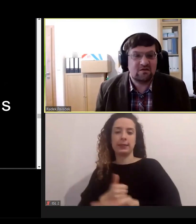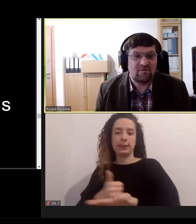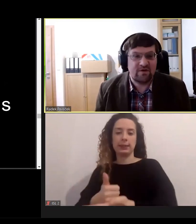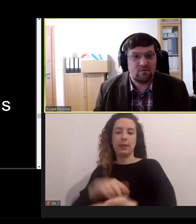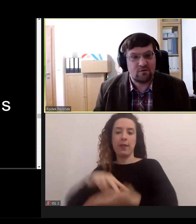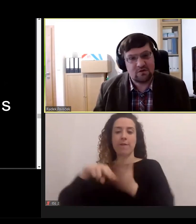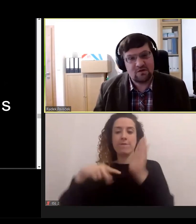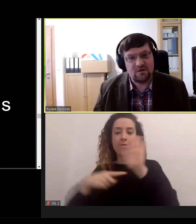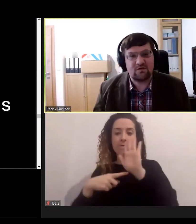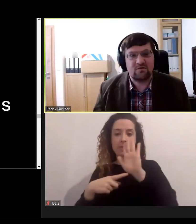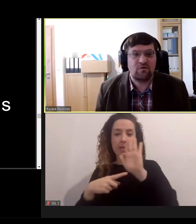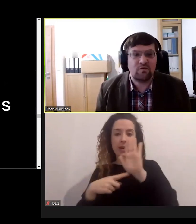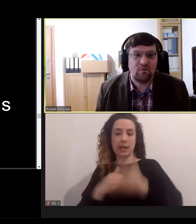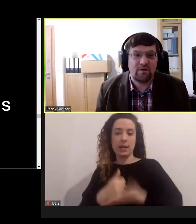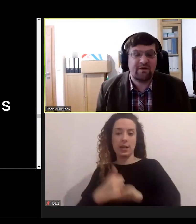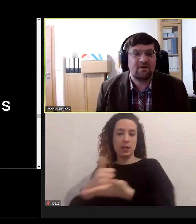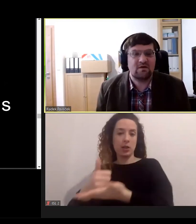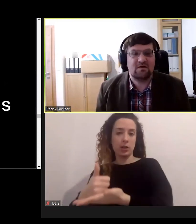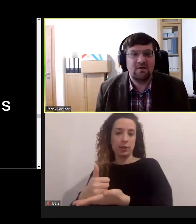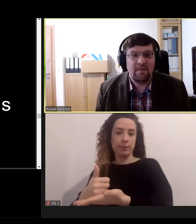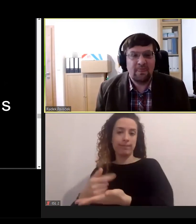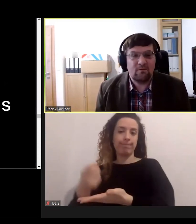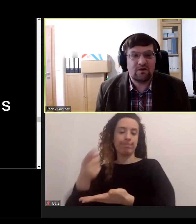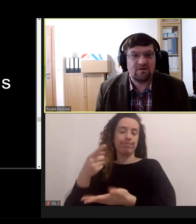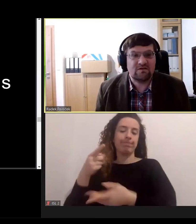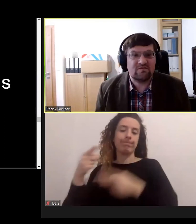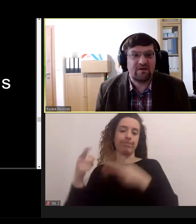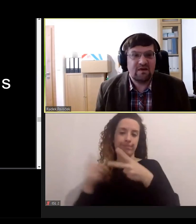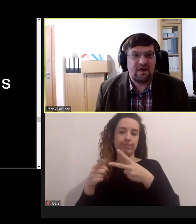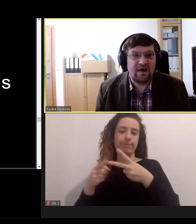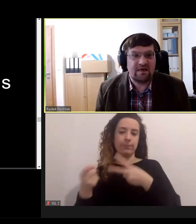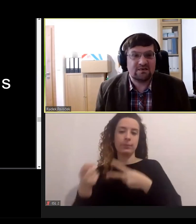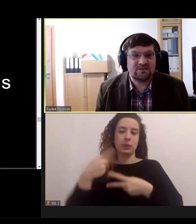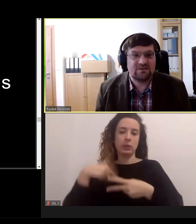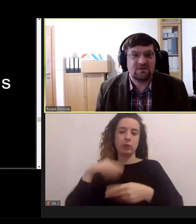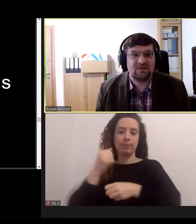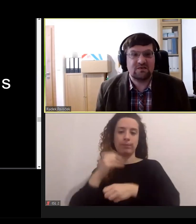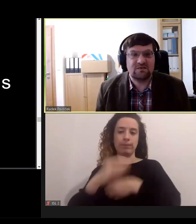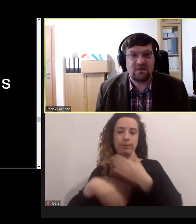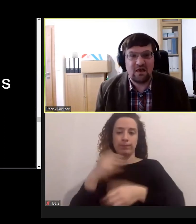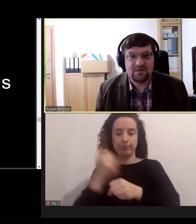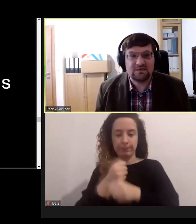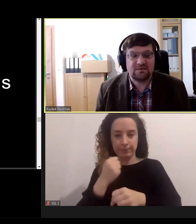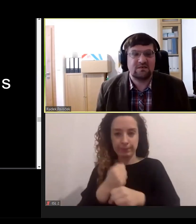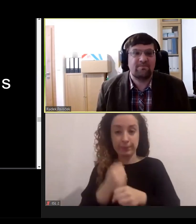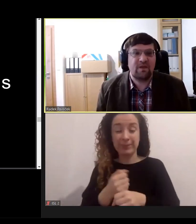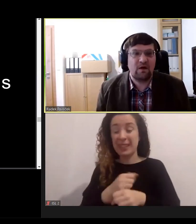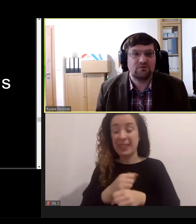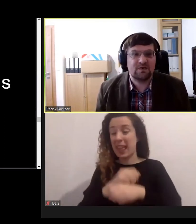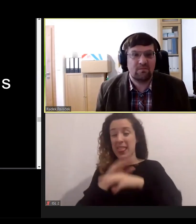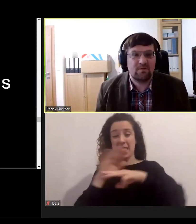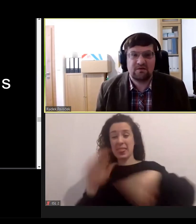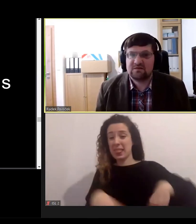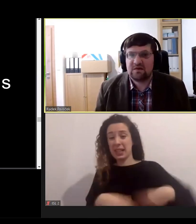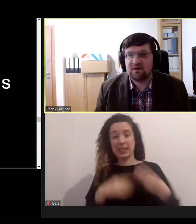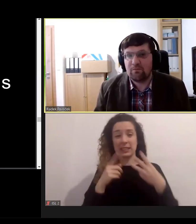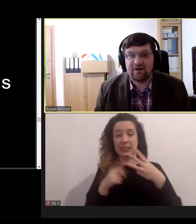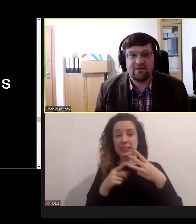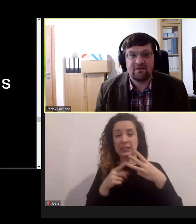hard to explain this just in a couple of minutes. So I would like to show you an example